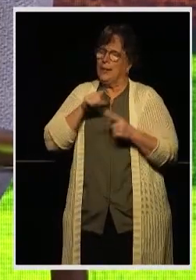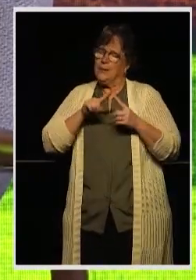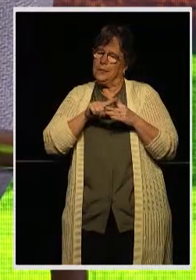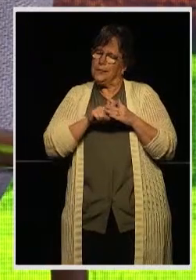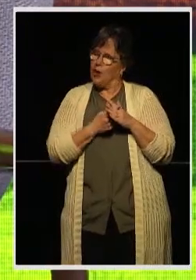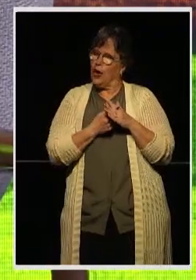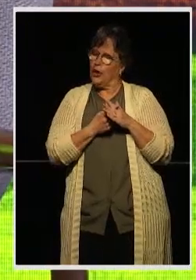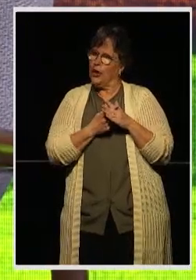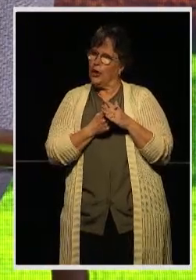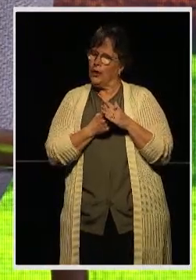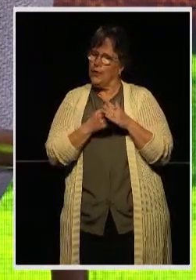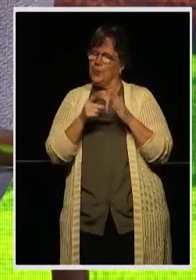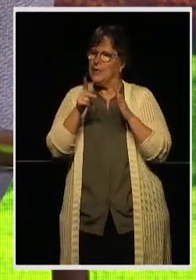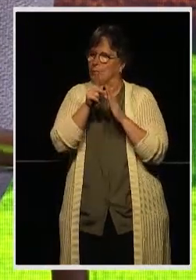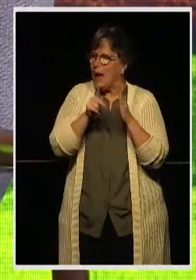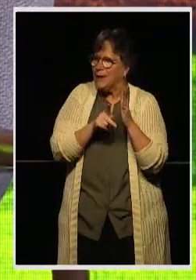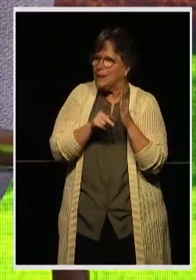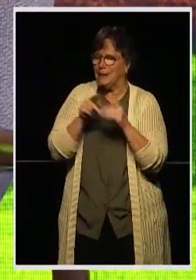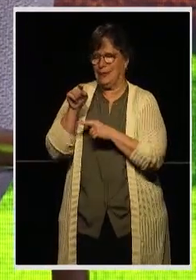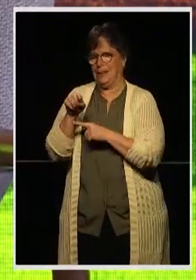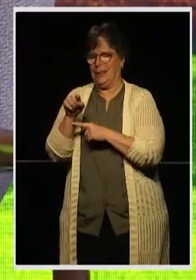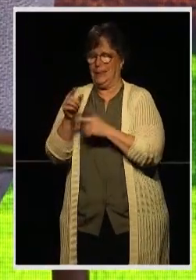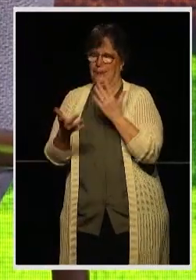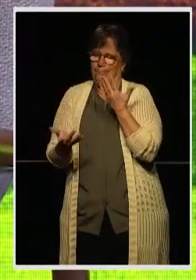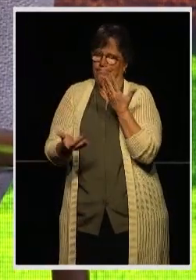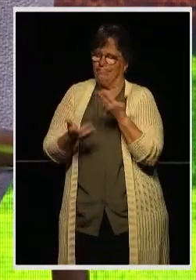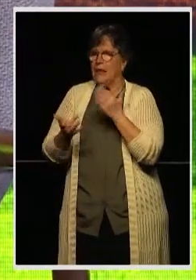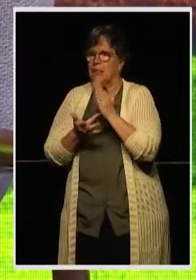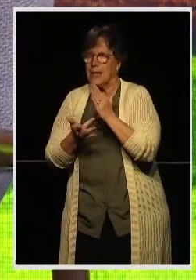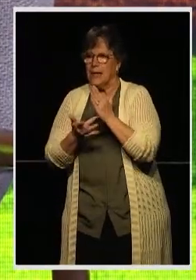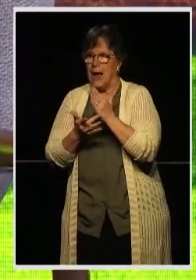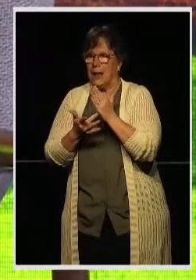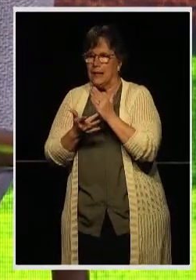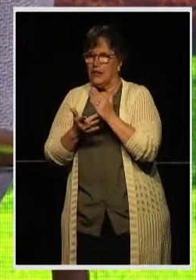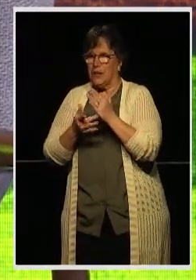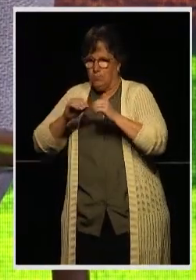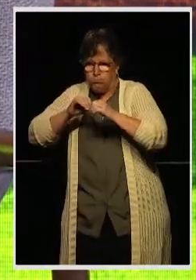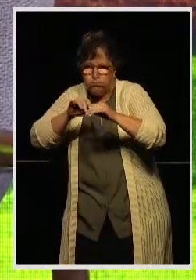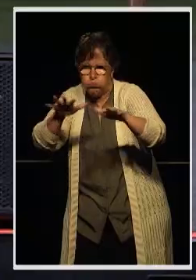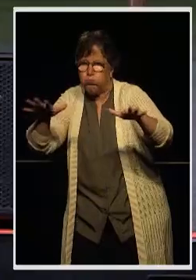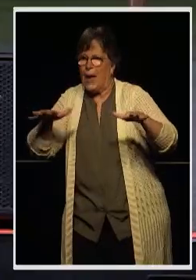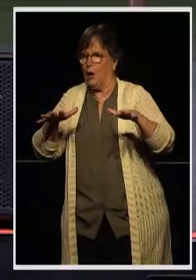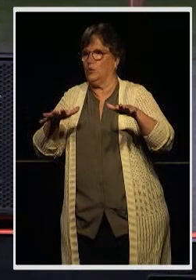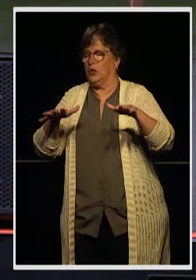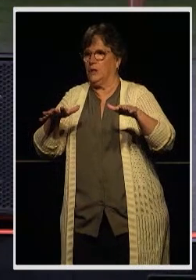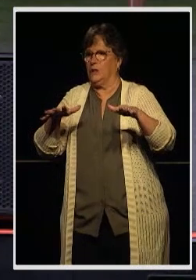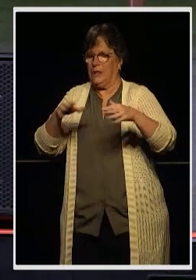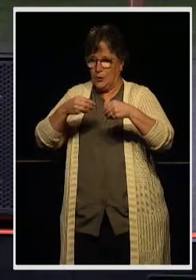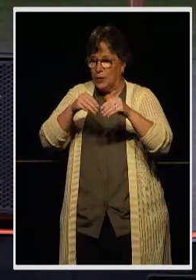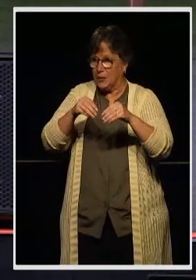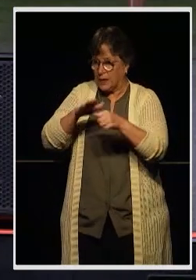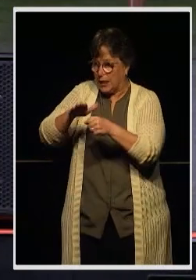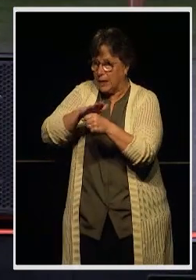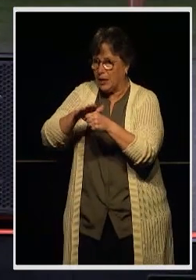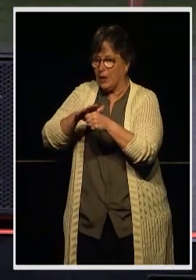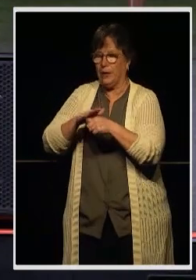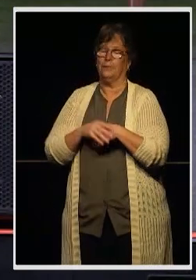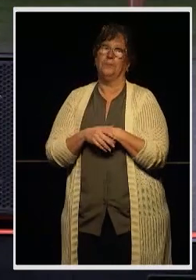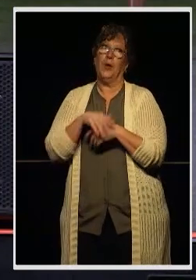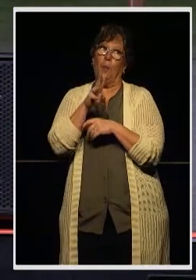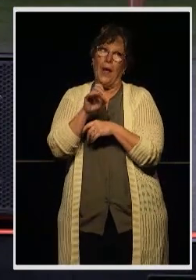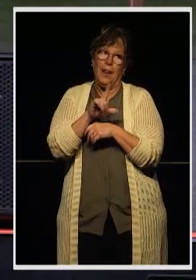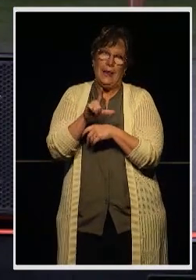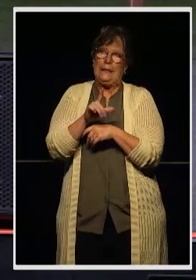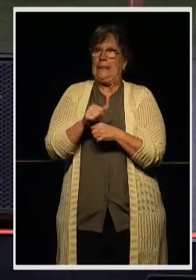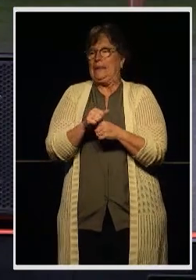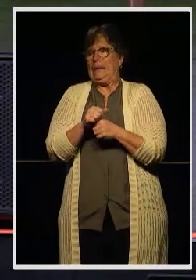these policies and this technology out into the marketplace? Yes, well, it's